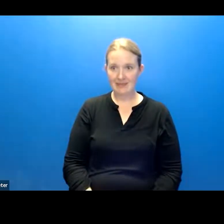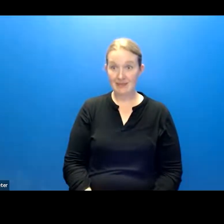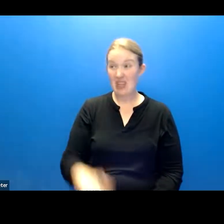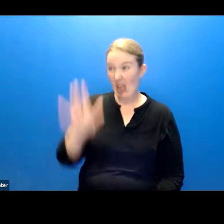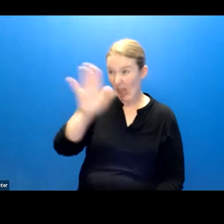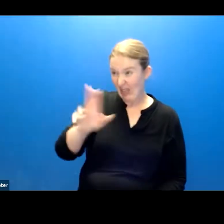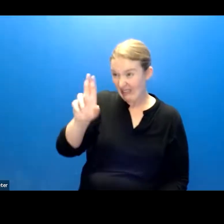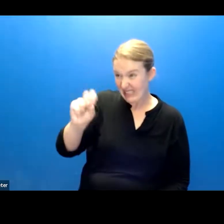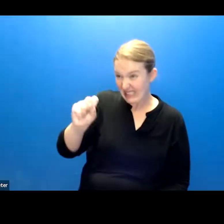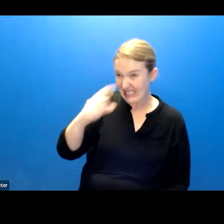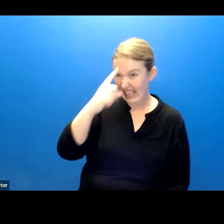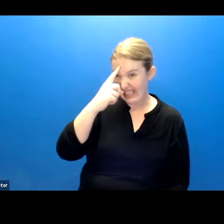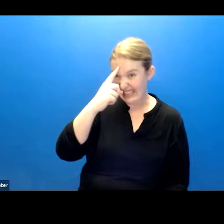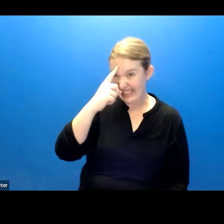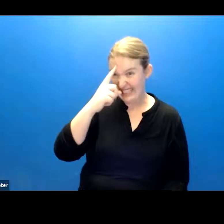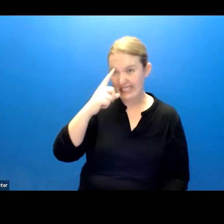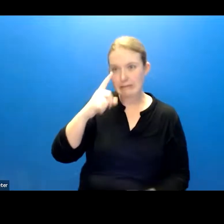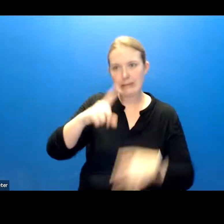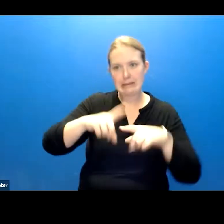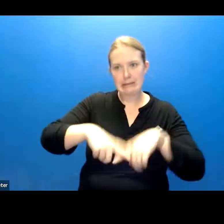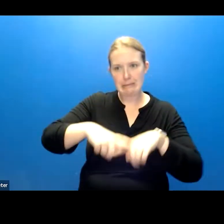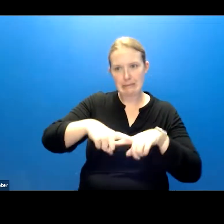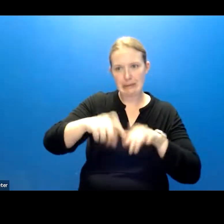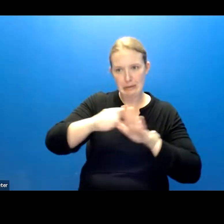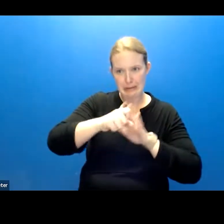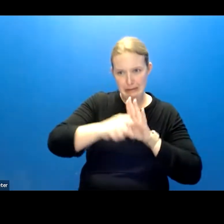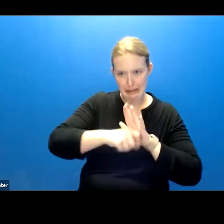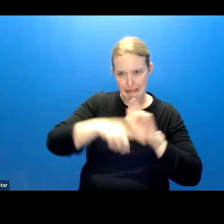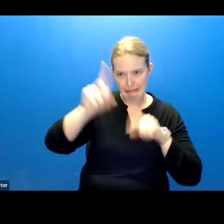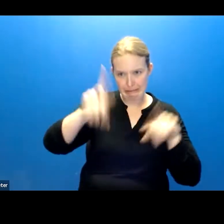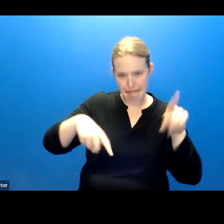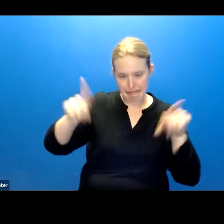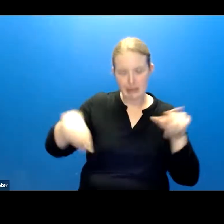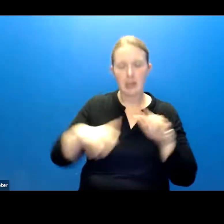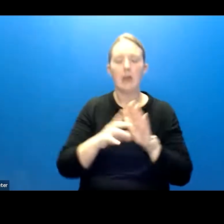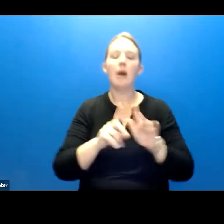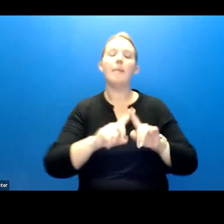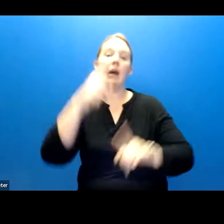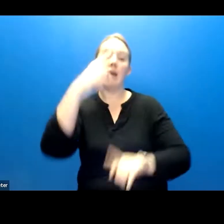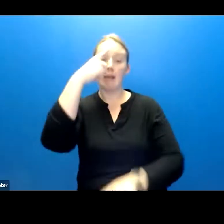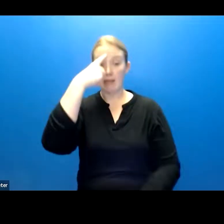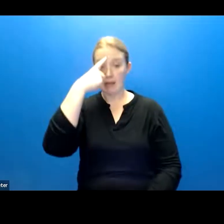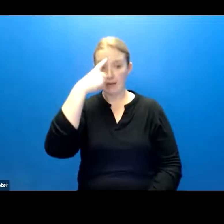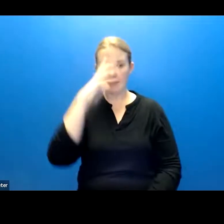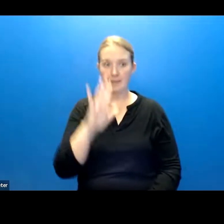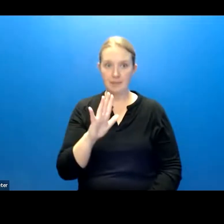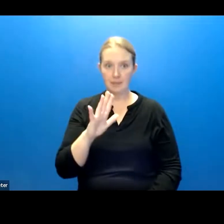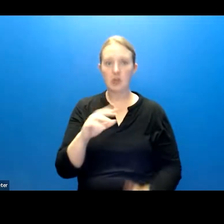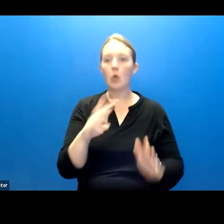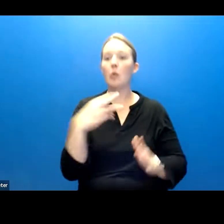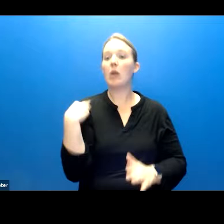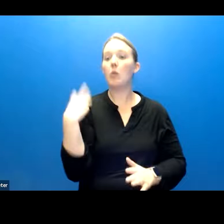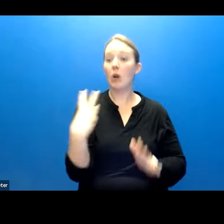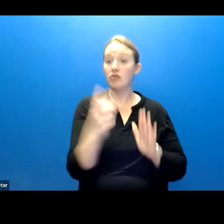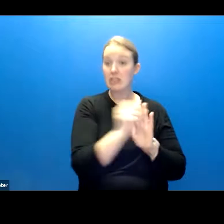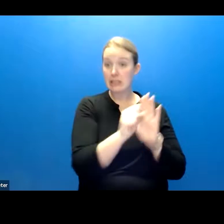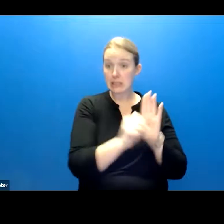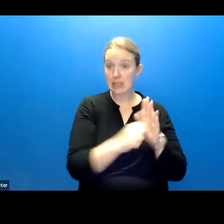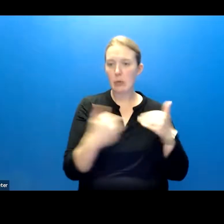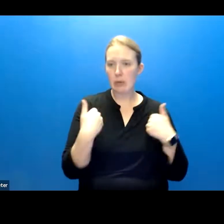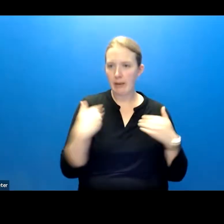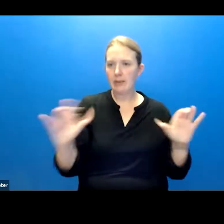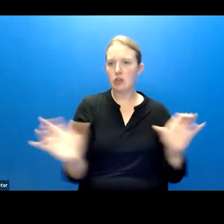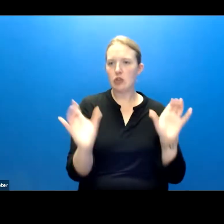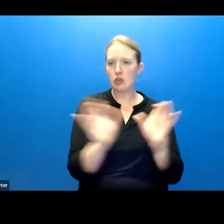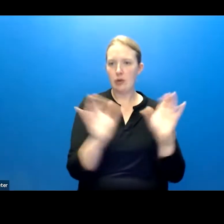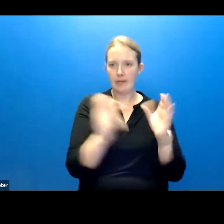Nationwide, I think it varies by state to state. I think that, so in Washington State, there is a certification